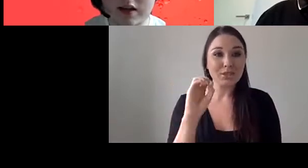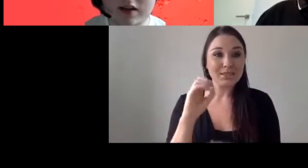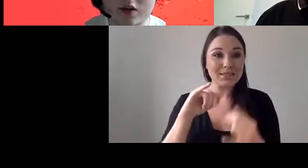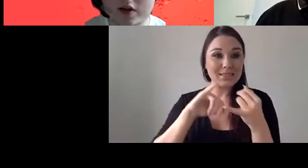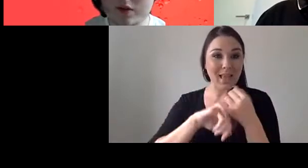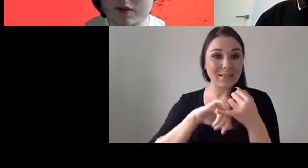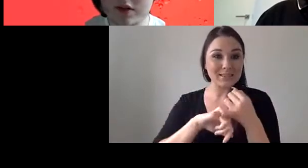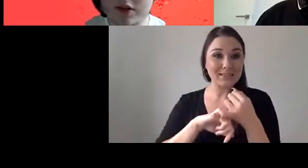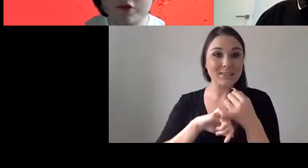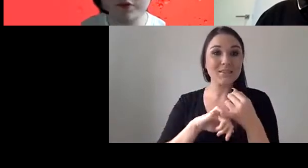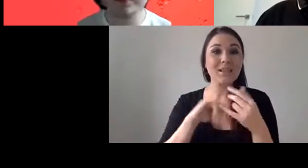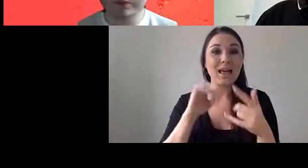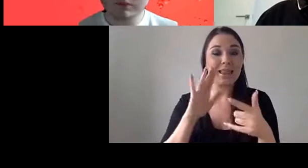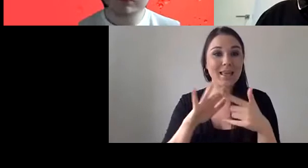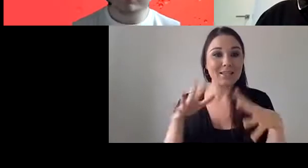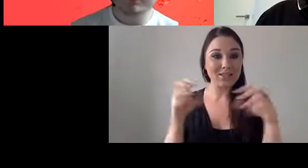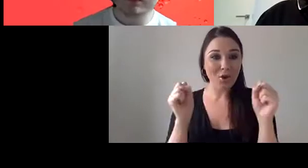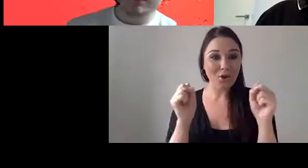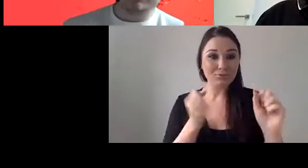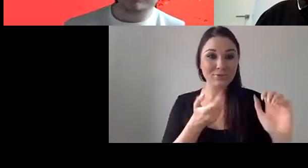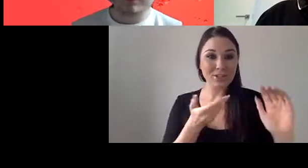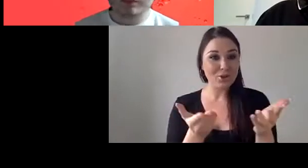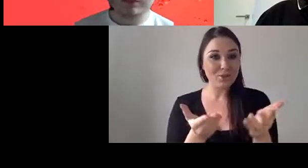and then I think we will start to intro.